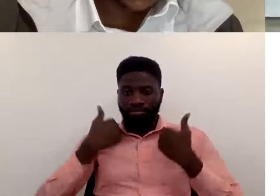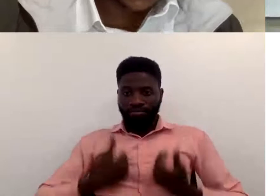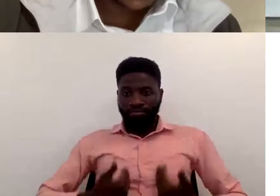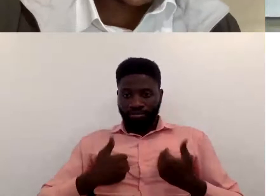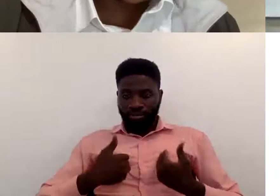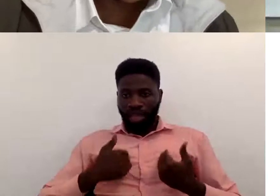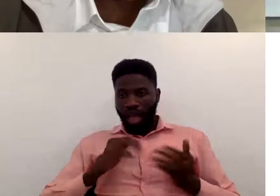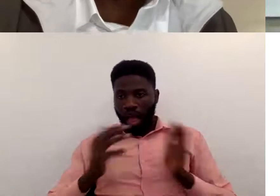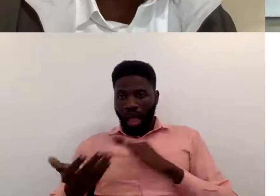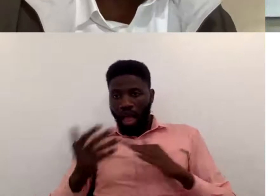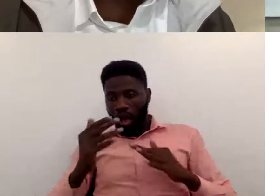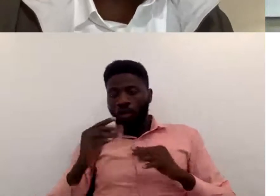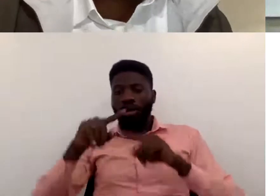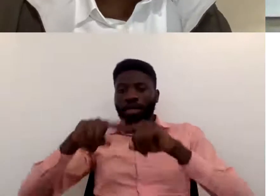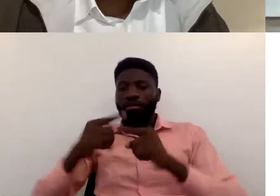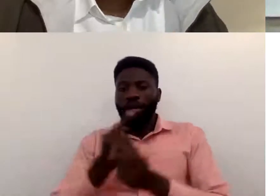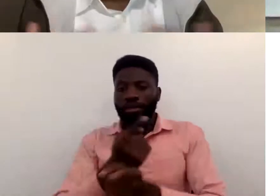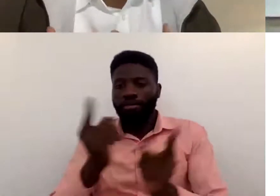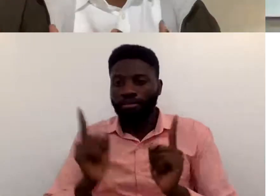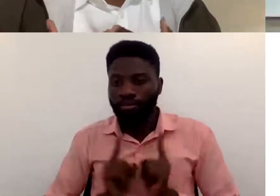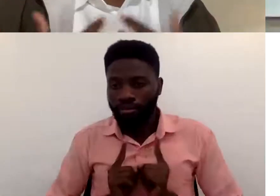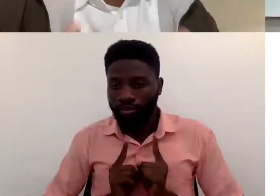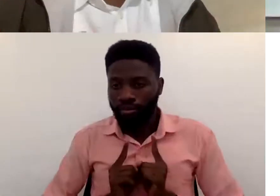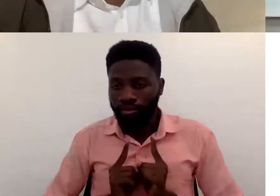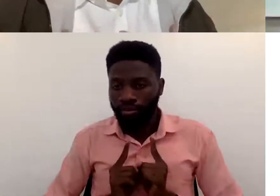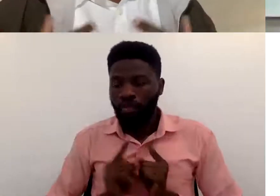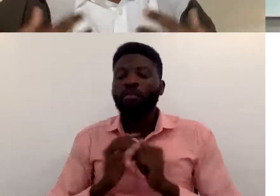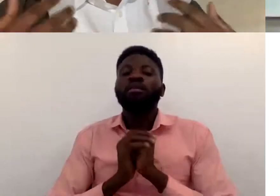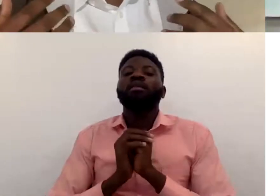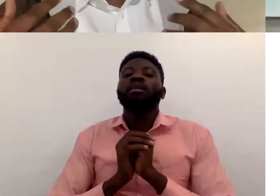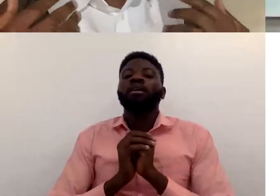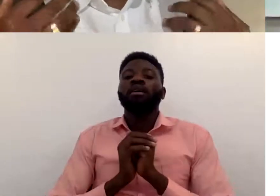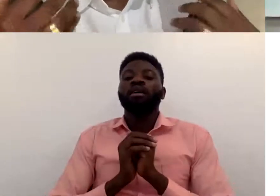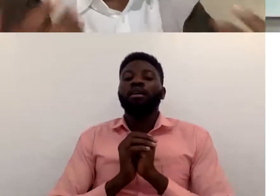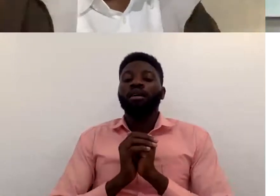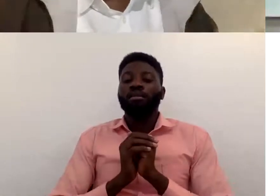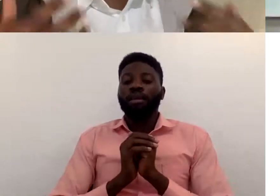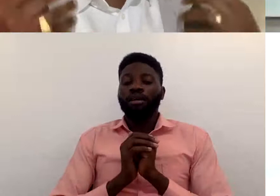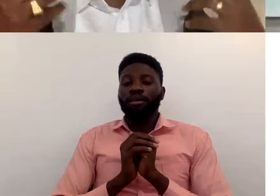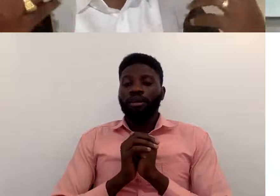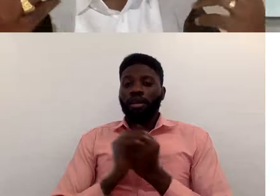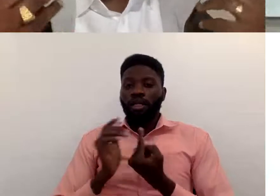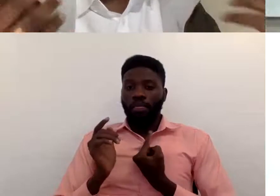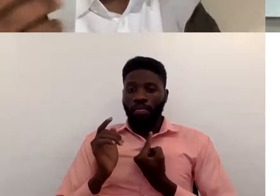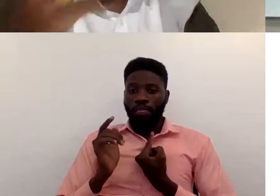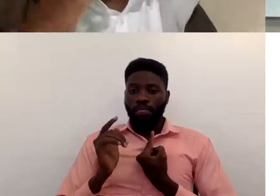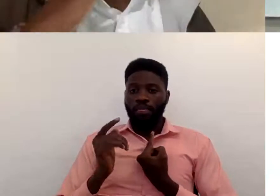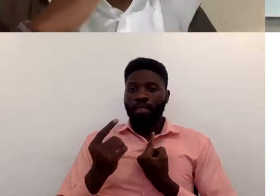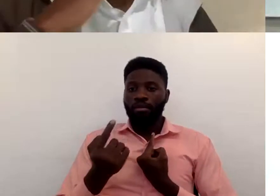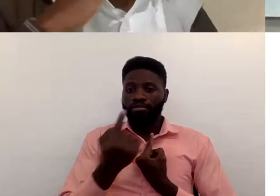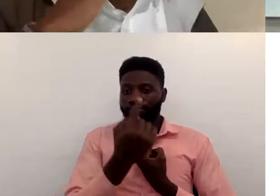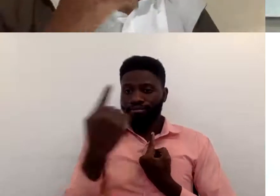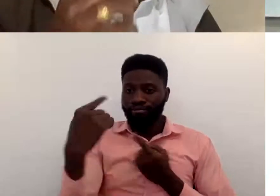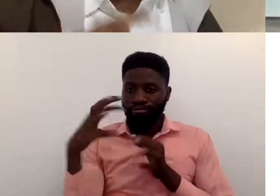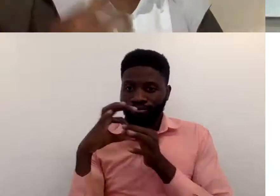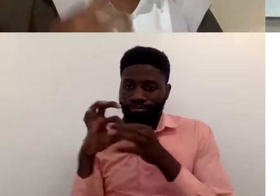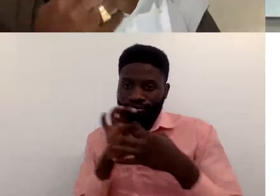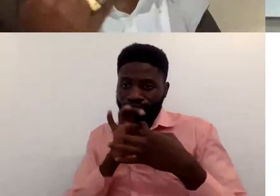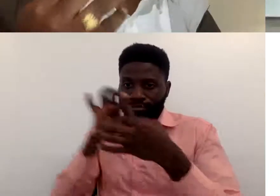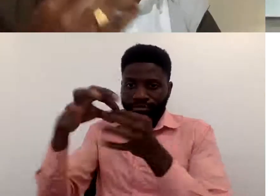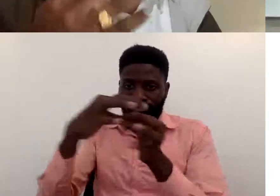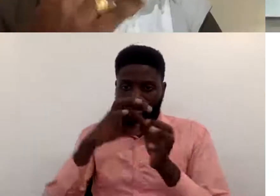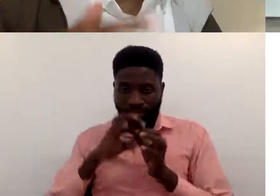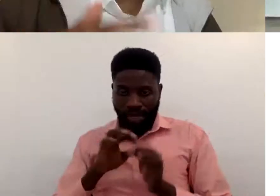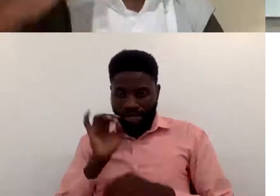Ubuntu. And by us building the connections, by us building the networks out there,